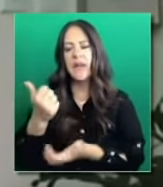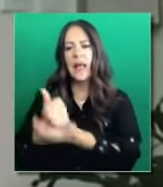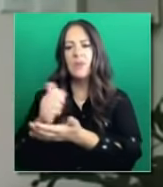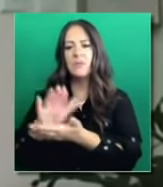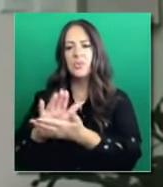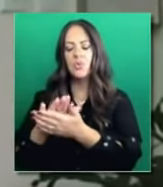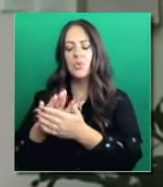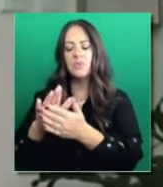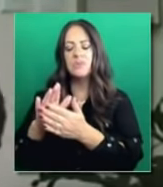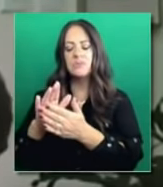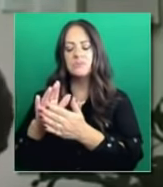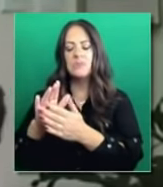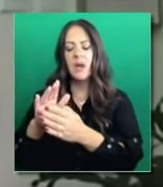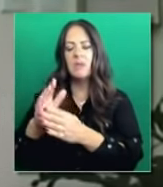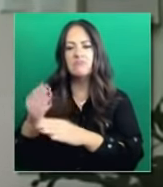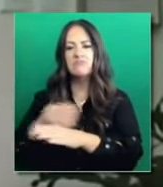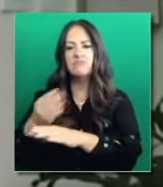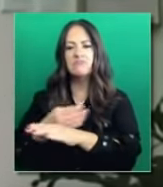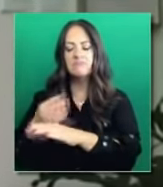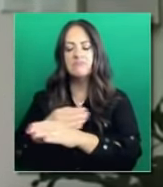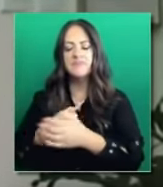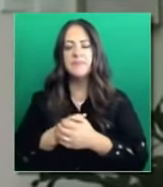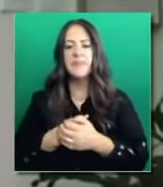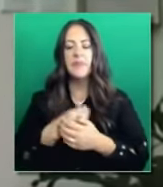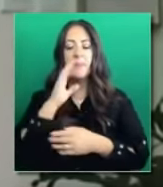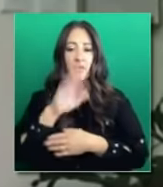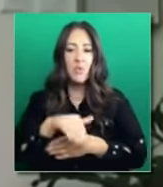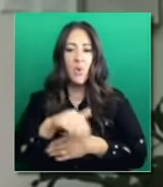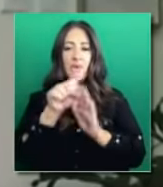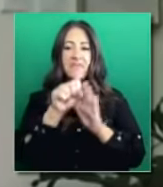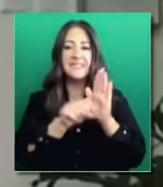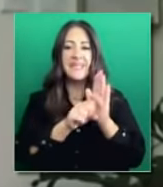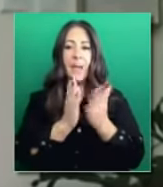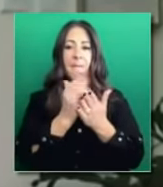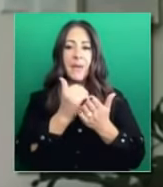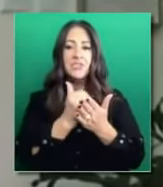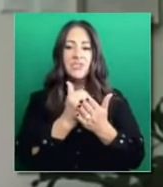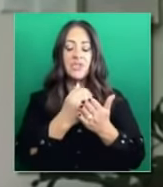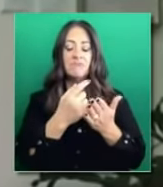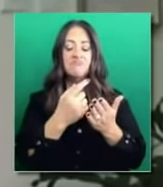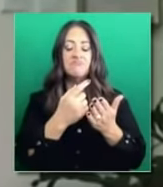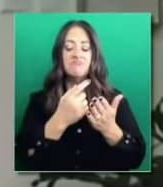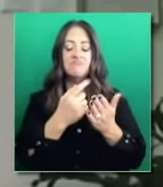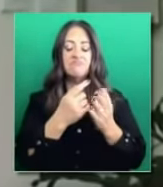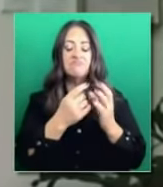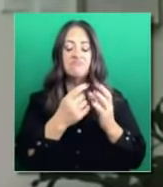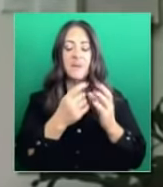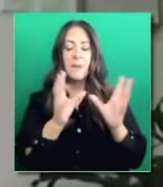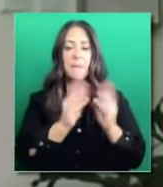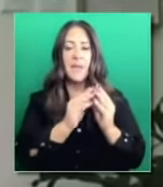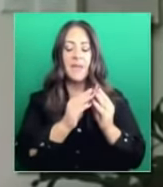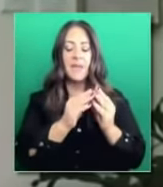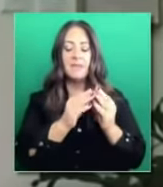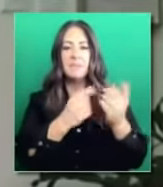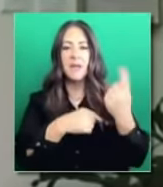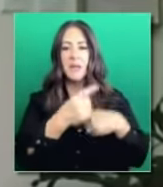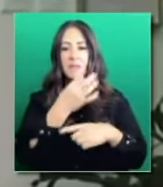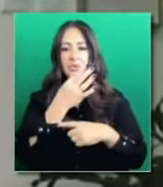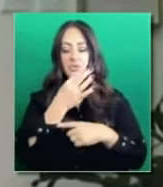federal initiatives. There's a state budget coming up. In Washington, the Congress passed a